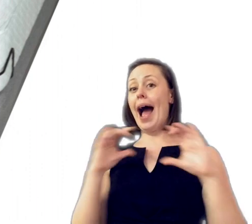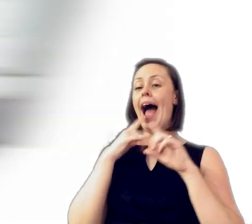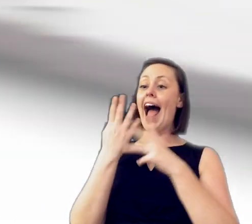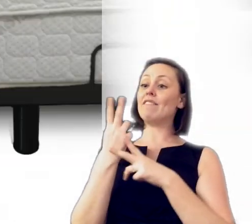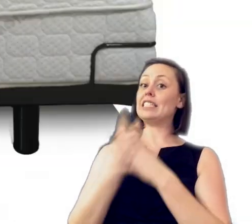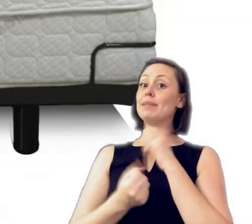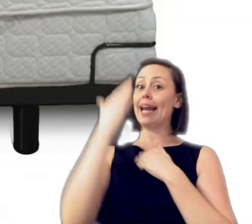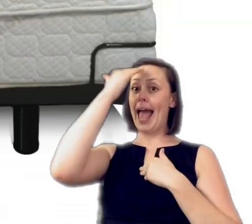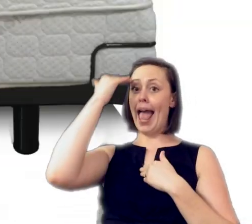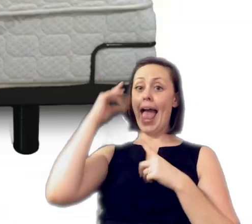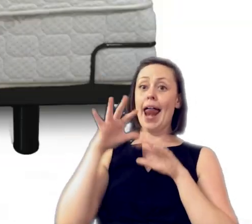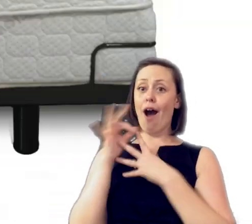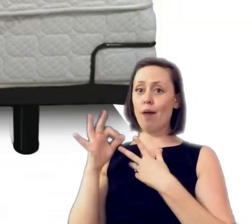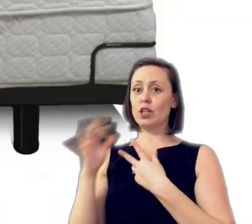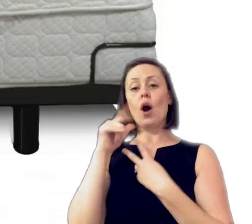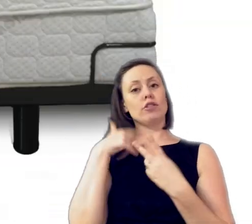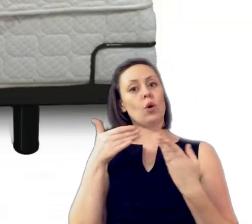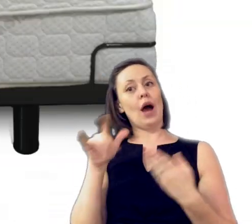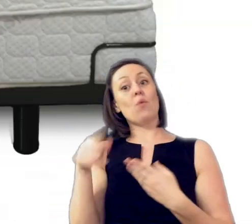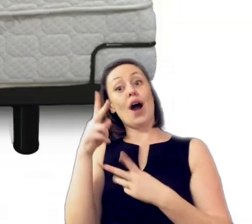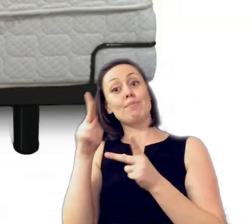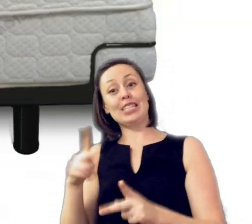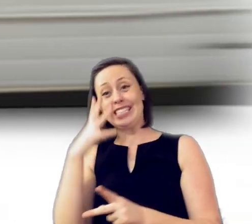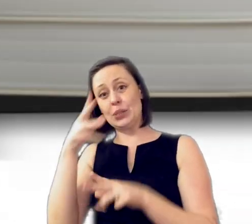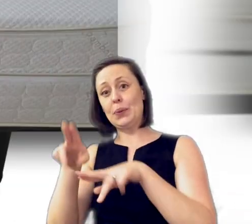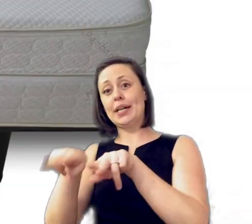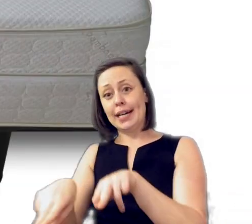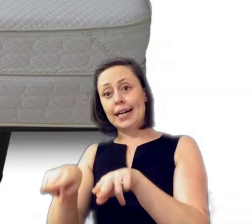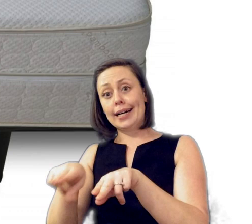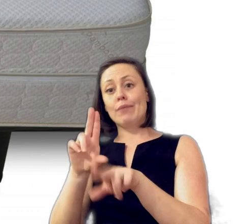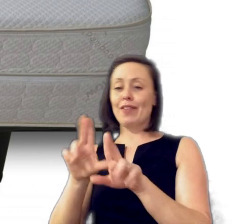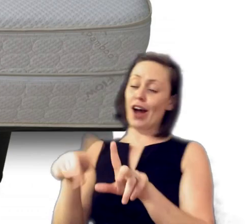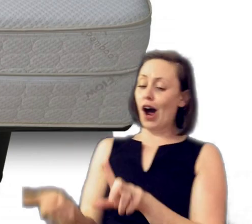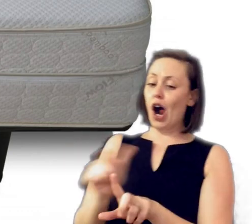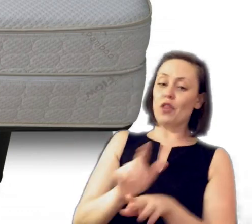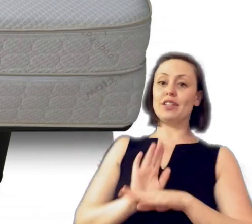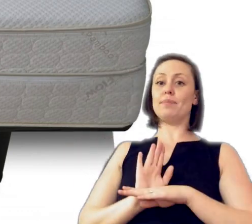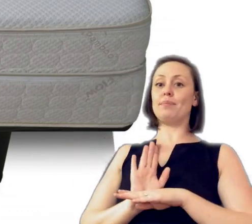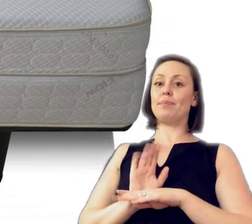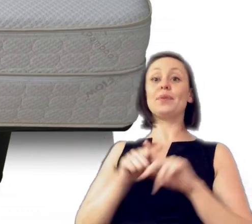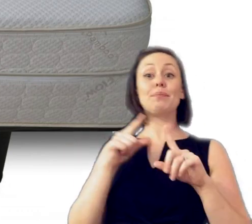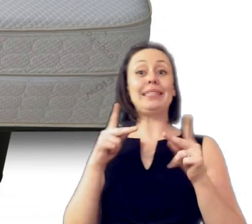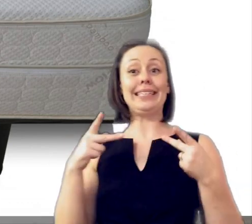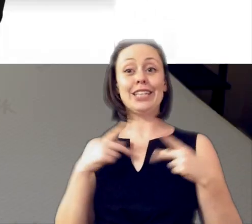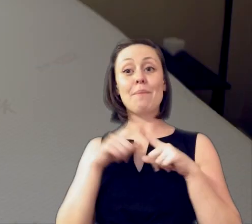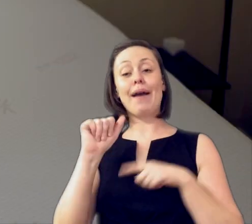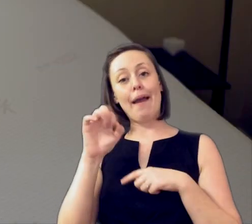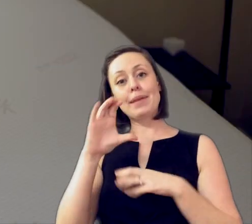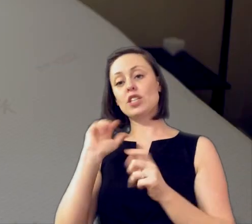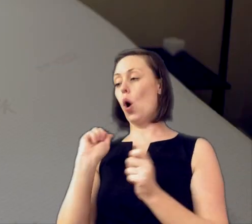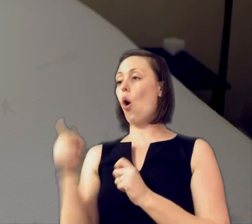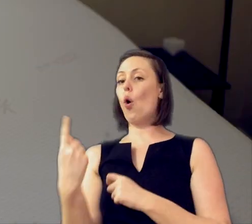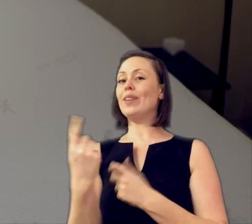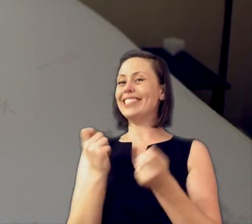head options, allowing for one partner to recline while the other is in the upright position. But AirPedic has the only adjustable